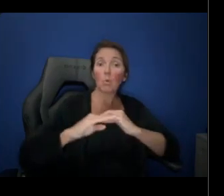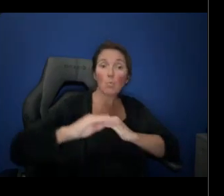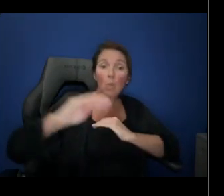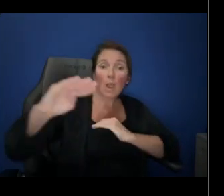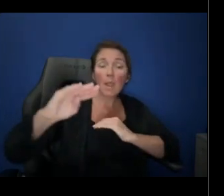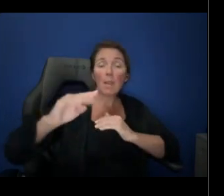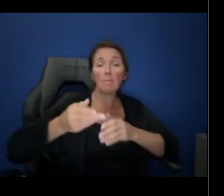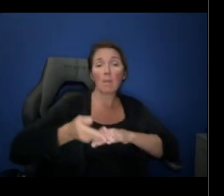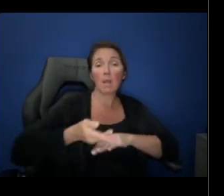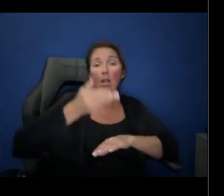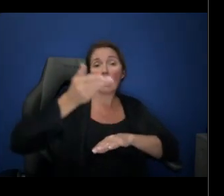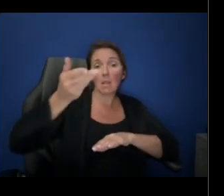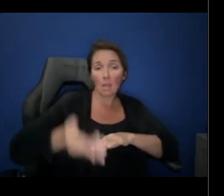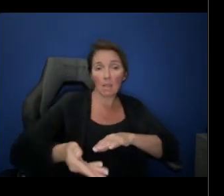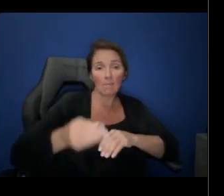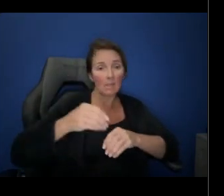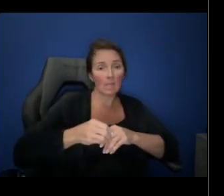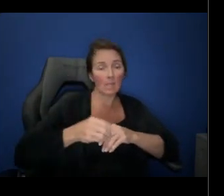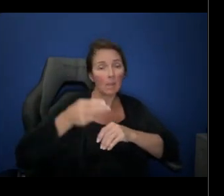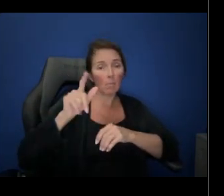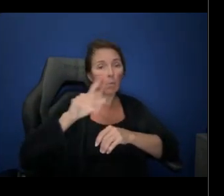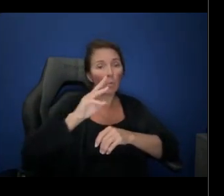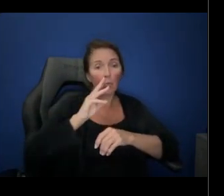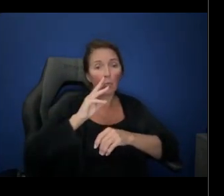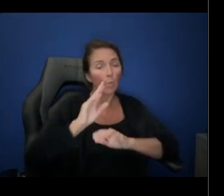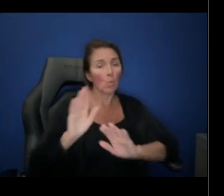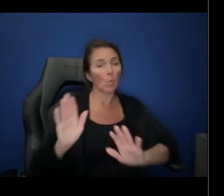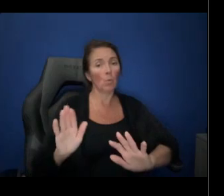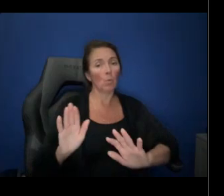lift into the pool water.